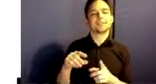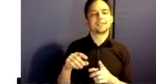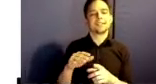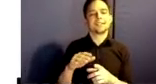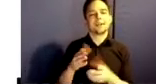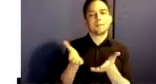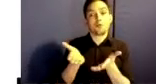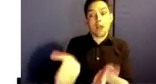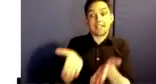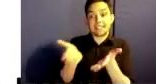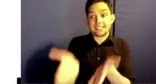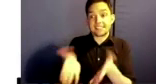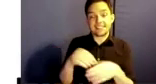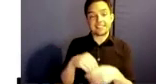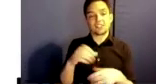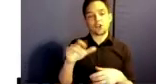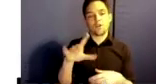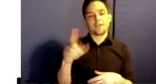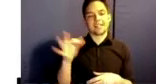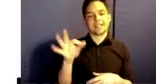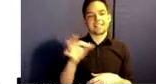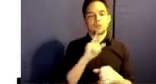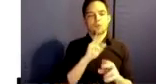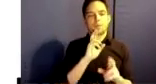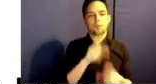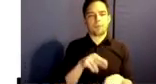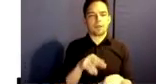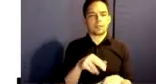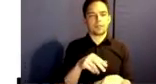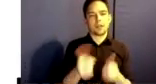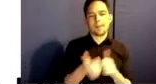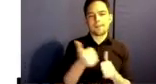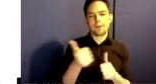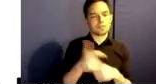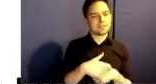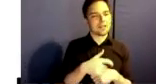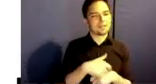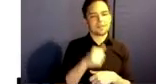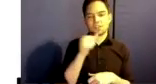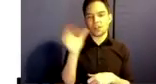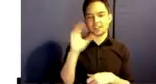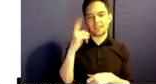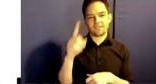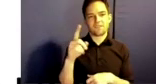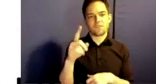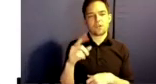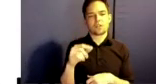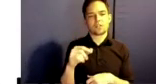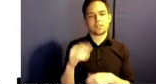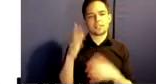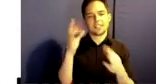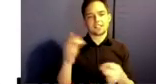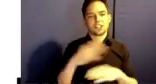present in the COVID-19 response, and most of the time not sitting at the decision table. We saw that